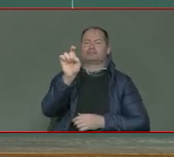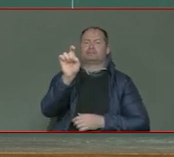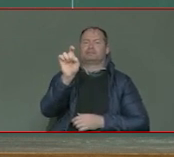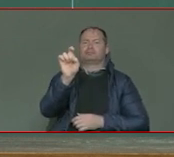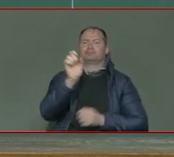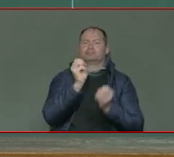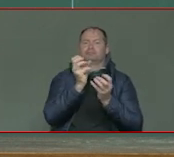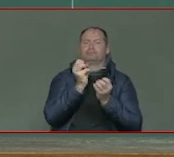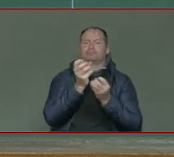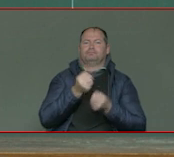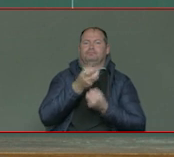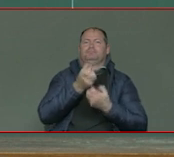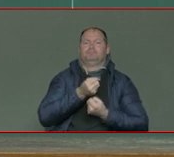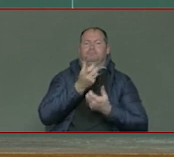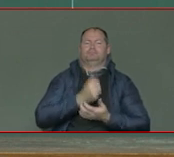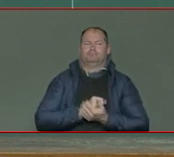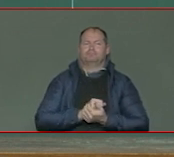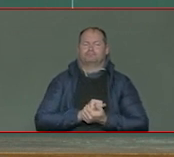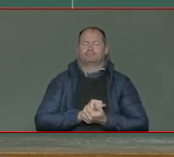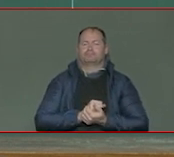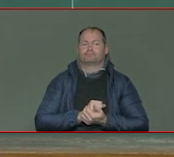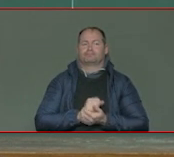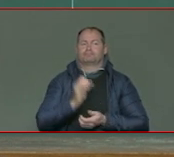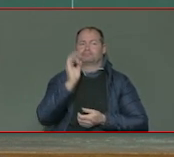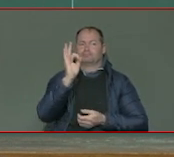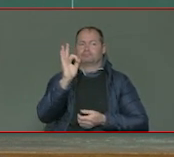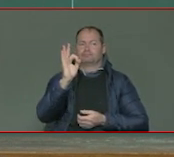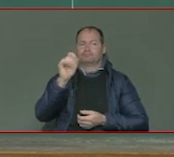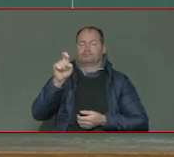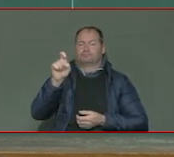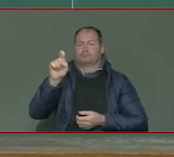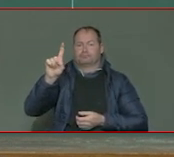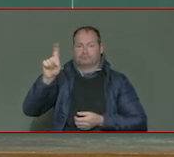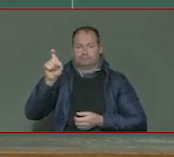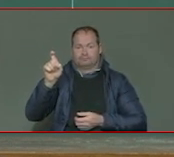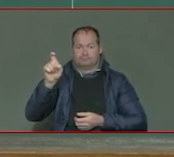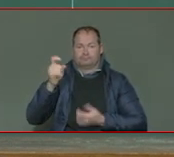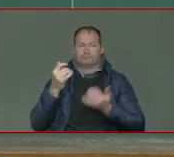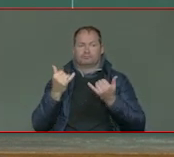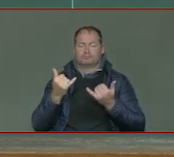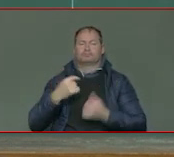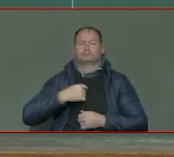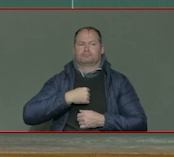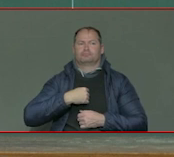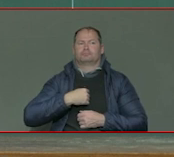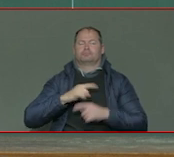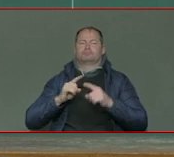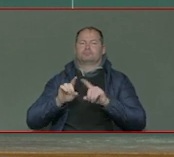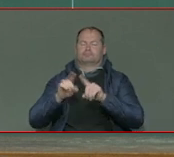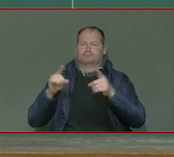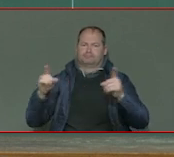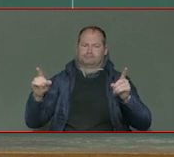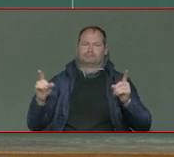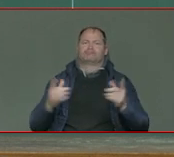expression. And when you say f prime x, means I am differentiating. That's the